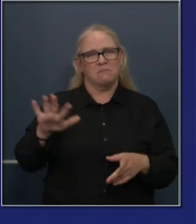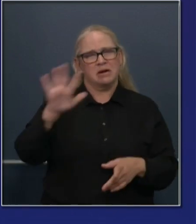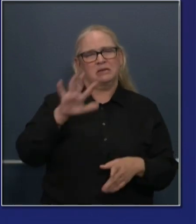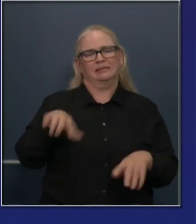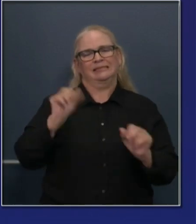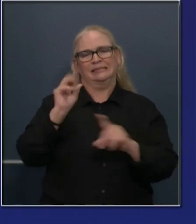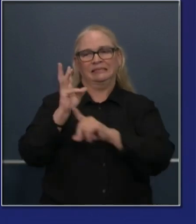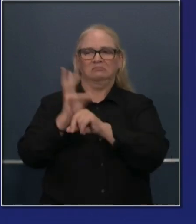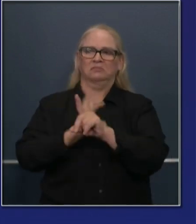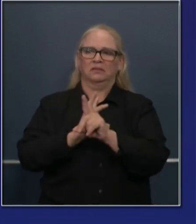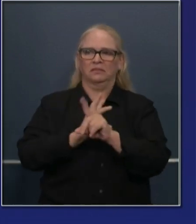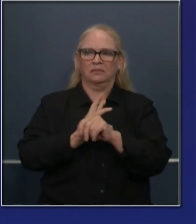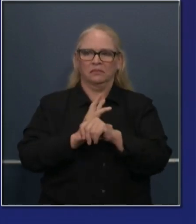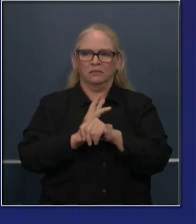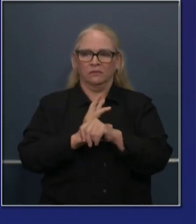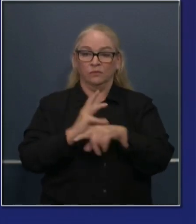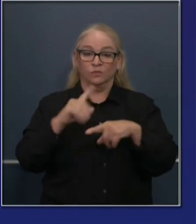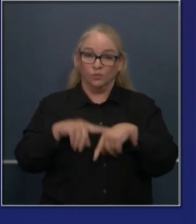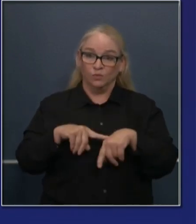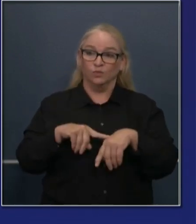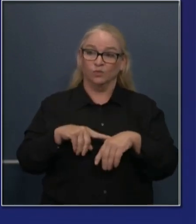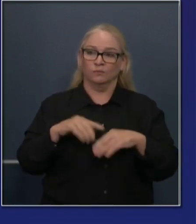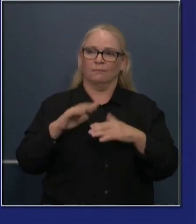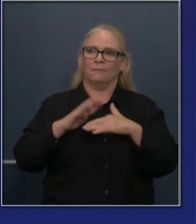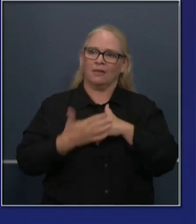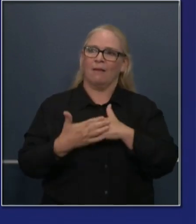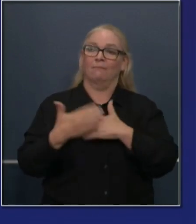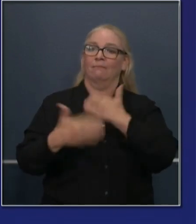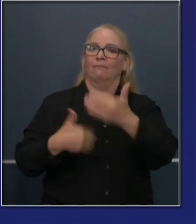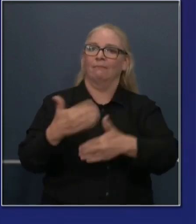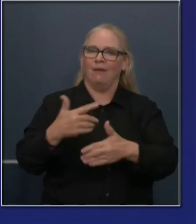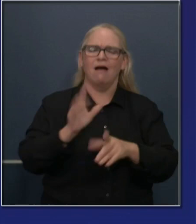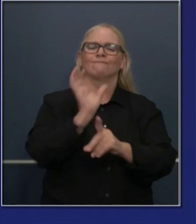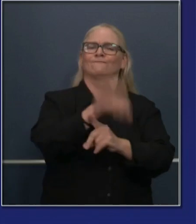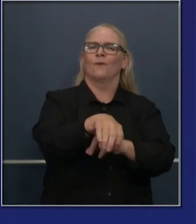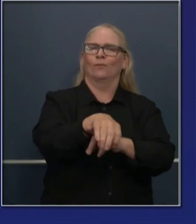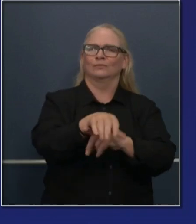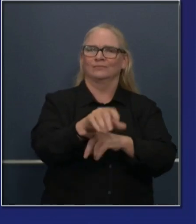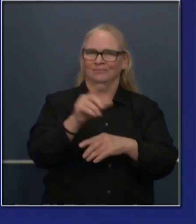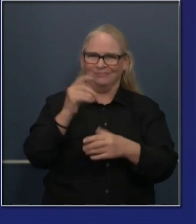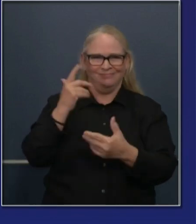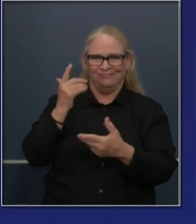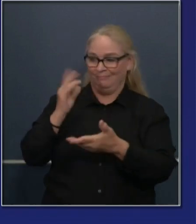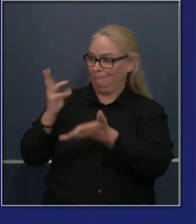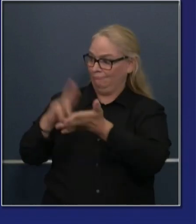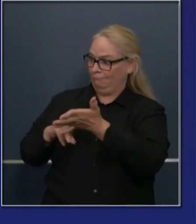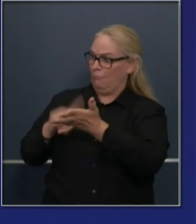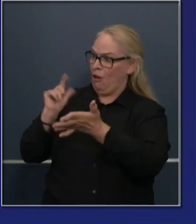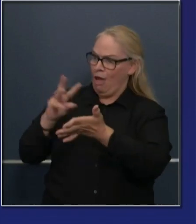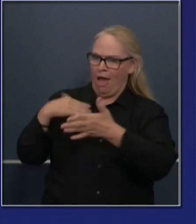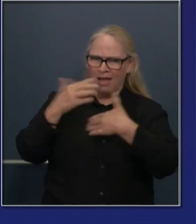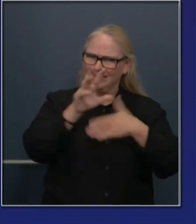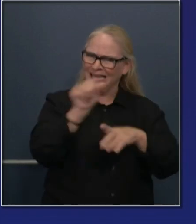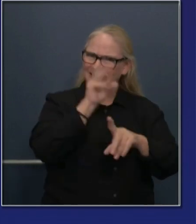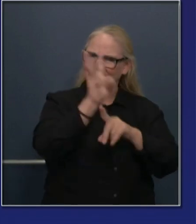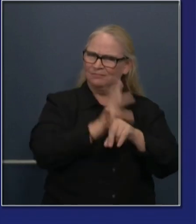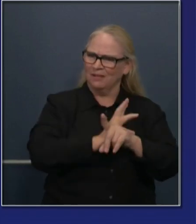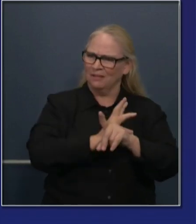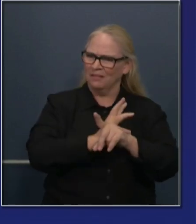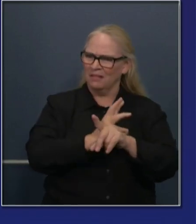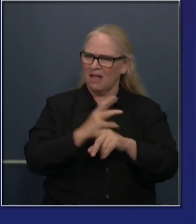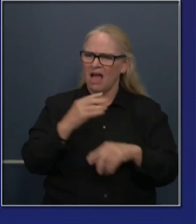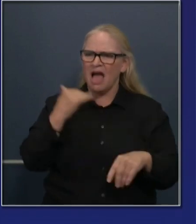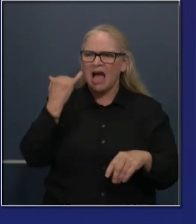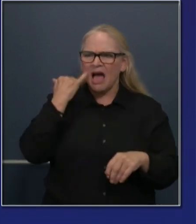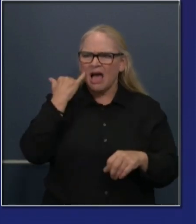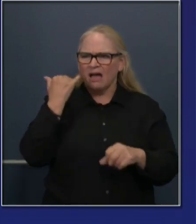an enforcement action. Well, 6 months in the midst of a pandemic. How many people can be exposed to this virus? How many people's lives